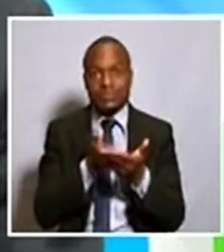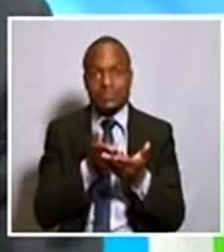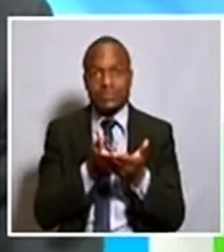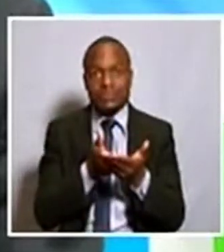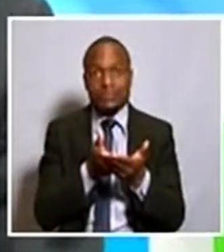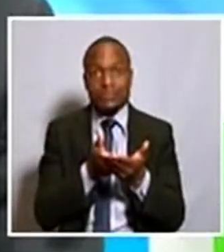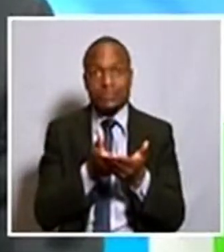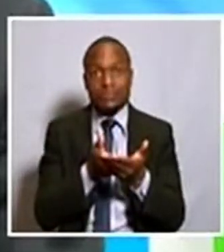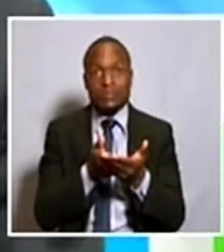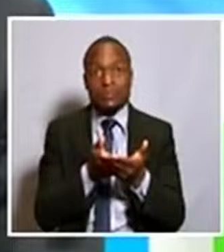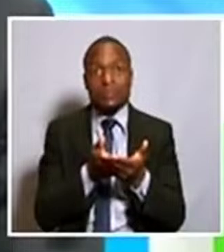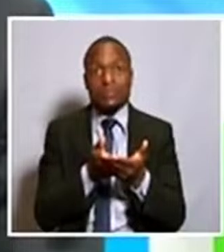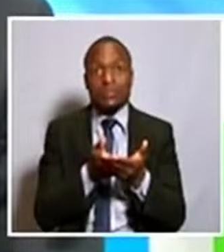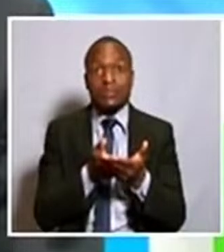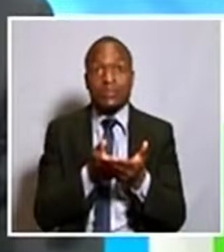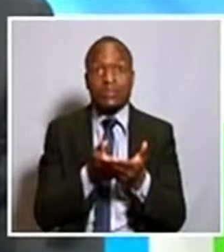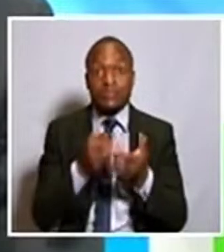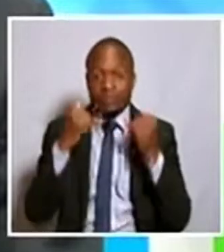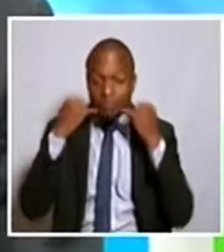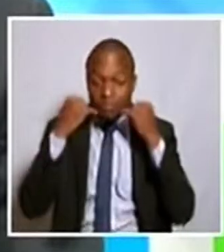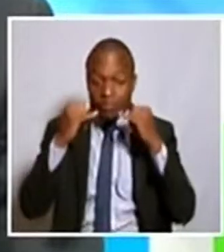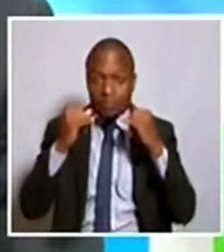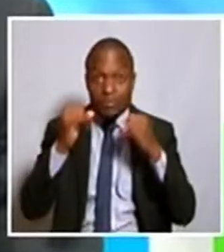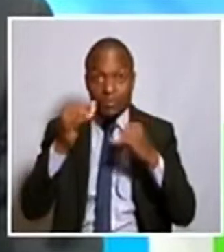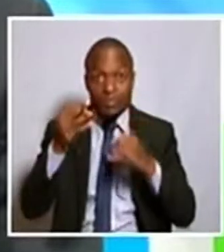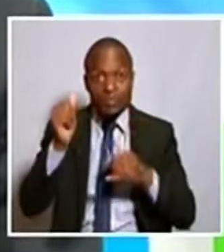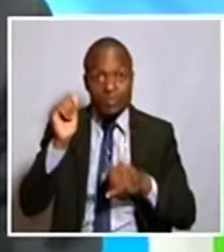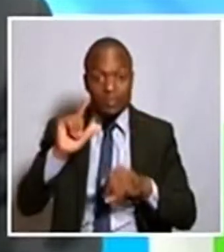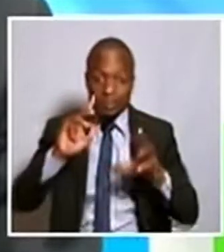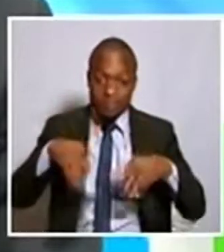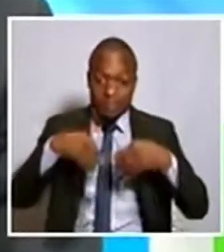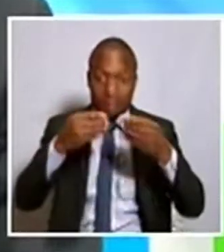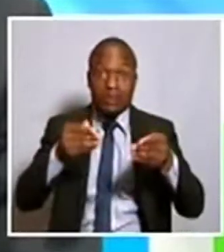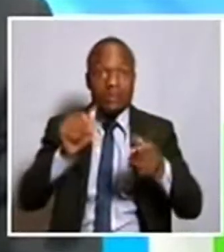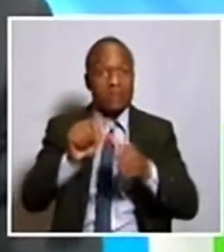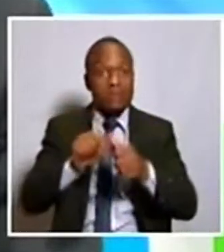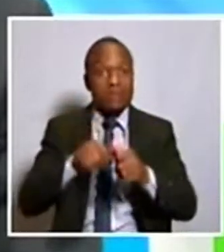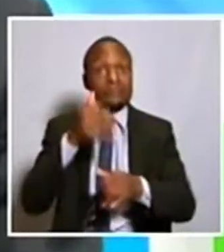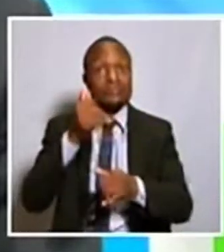publication that FAO produces on an annual basis. This is